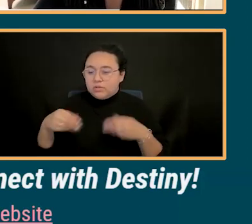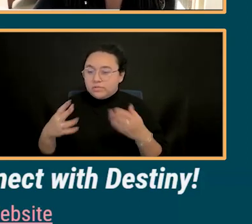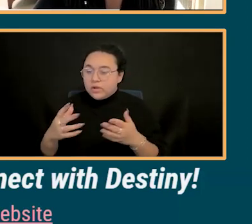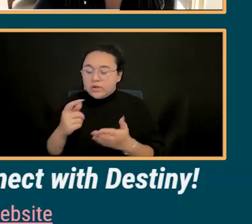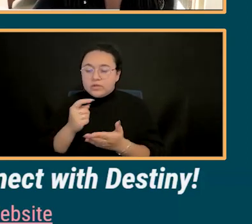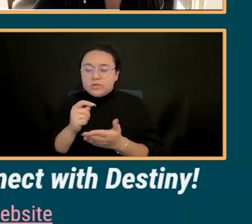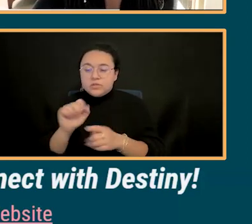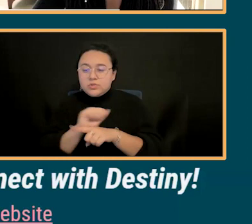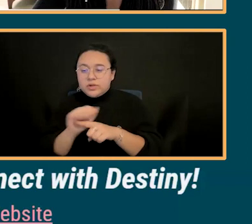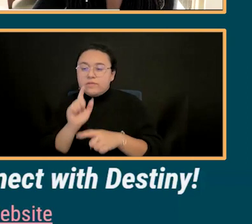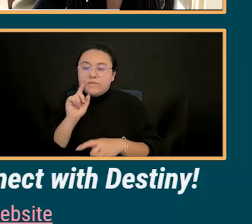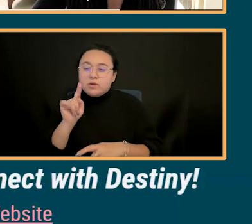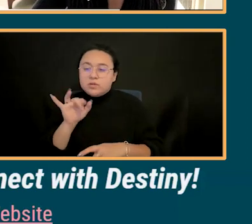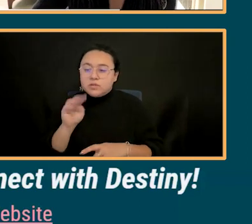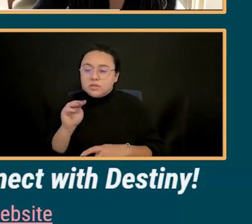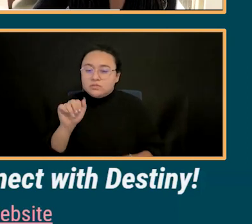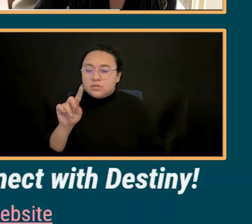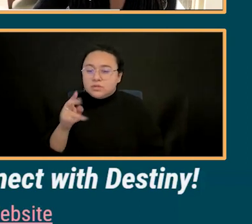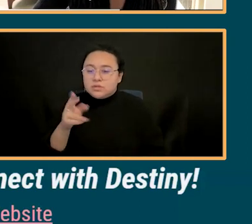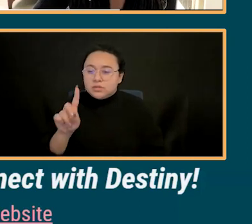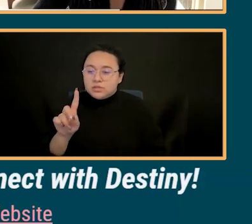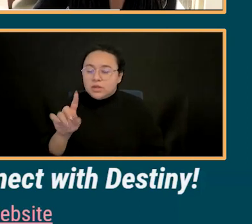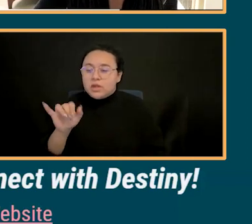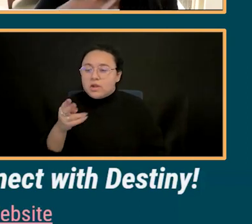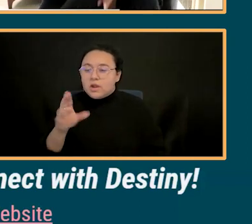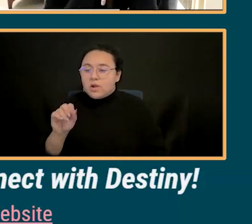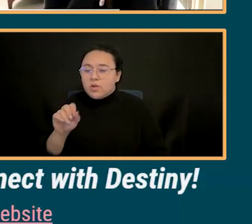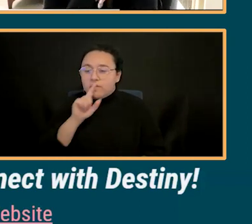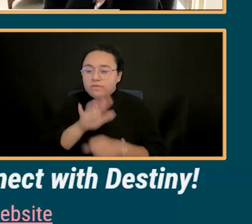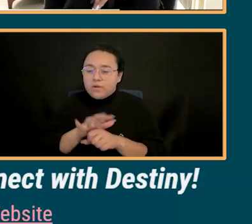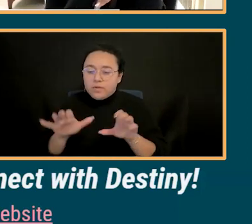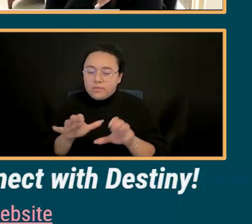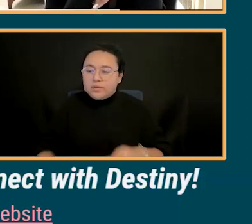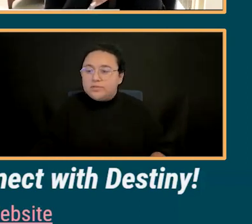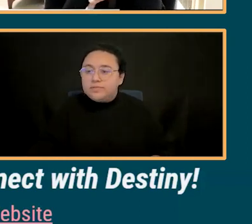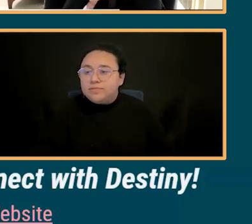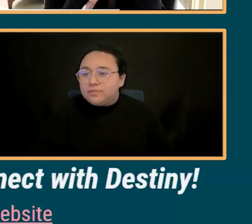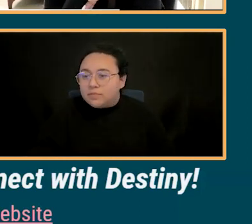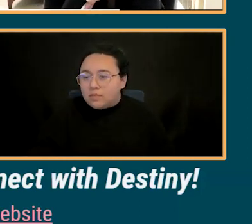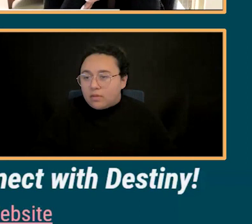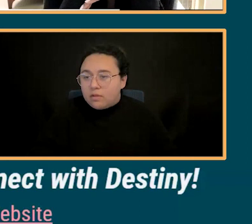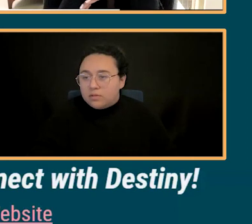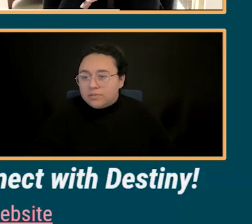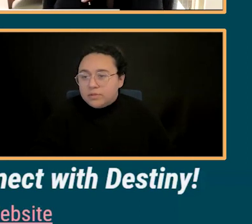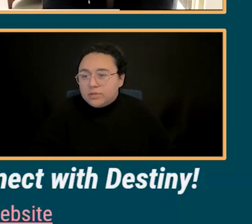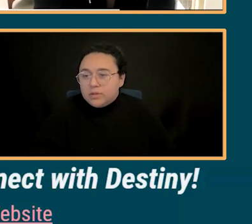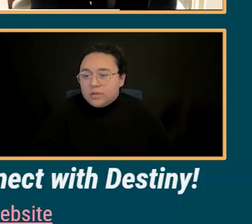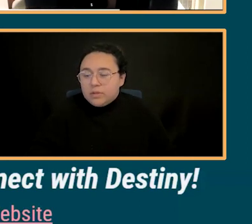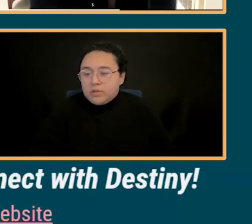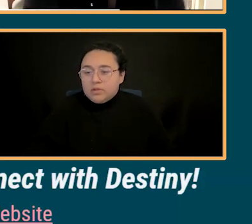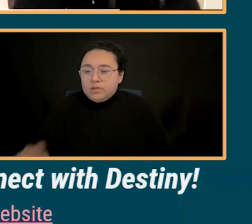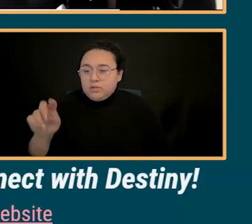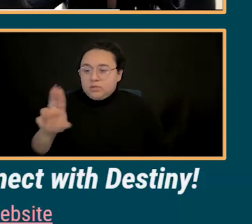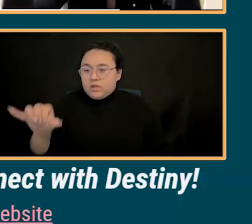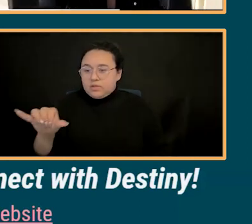autism, ADHD, and neuroaffirming practices. Destiny, first and foremost, can